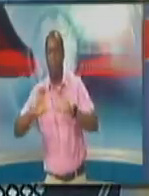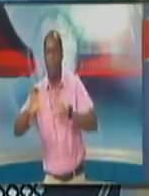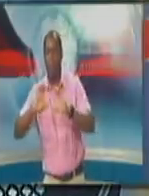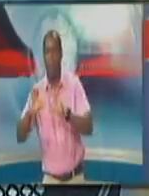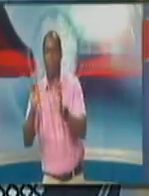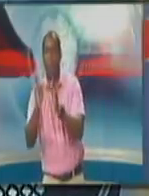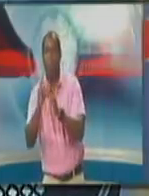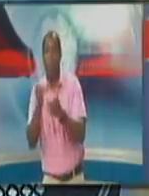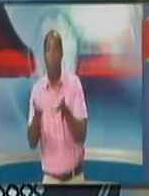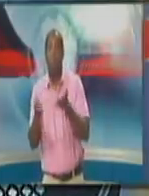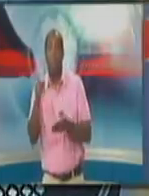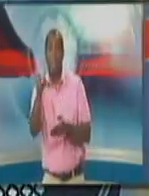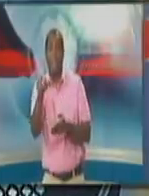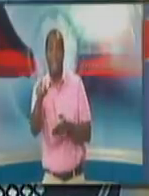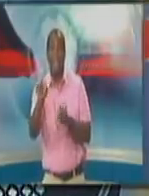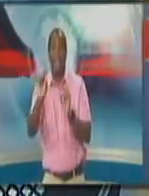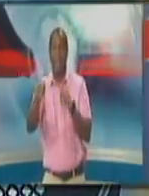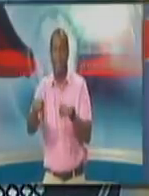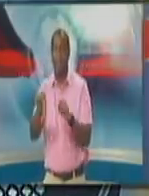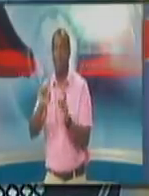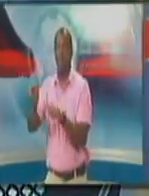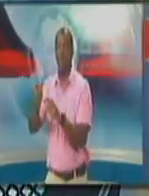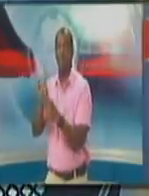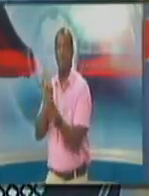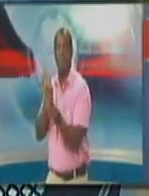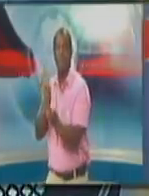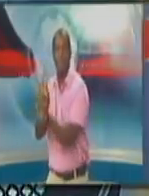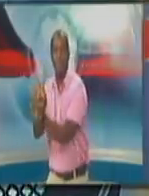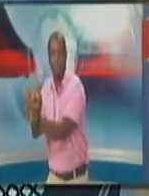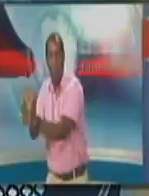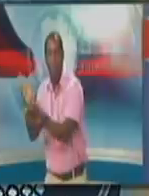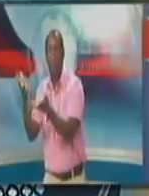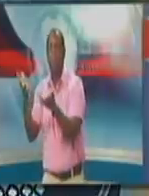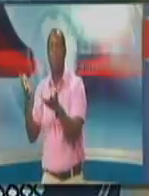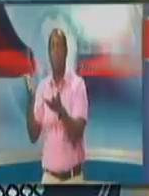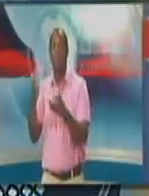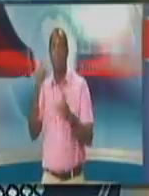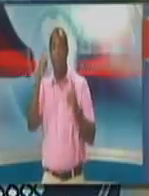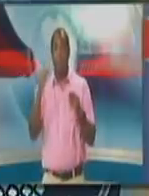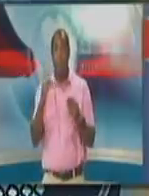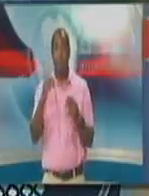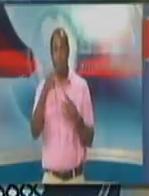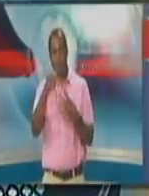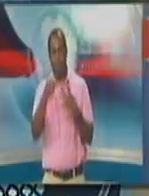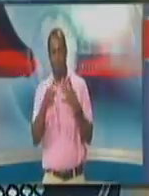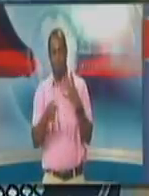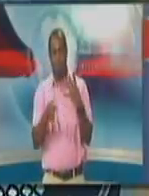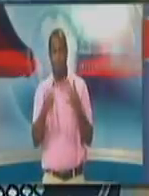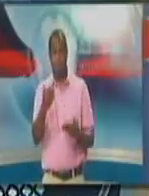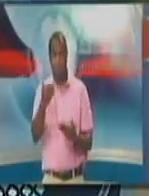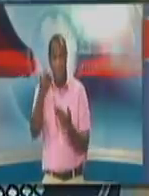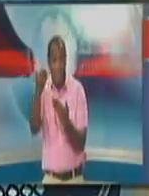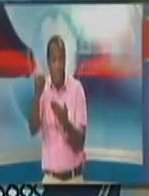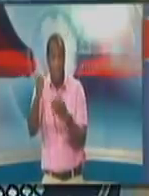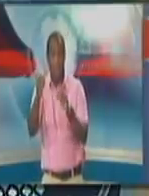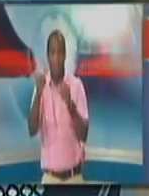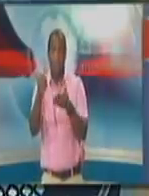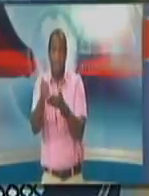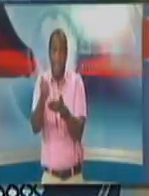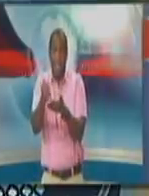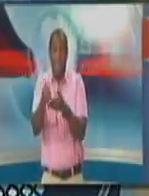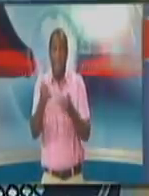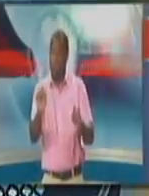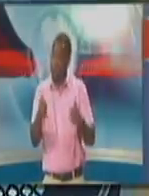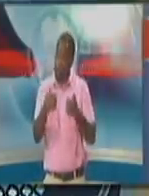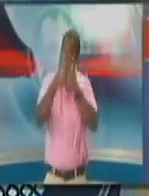goodbye experience. I hope that these tips would help you as you navigate these difficult times. And of course,